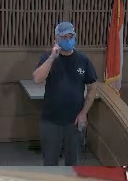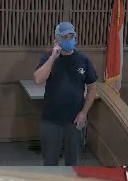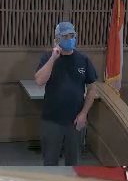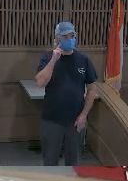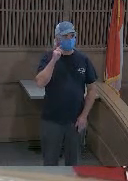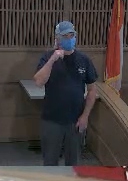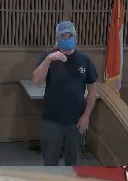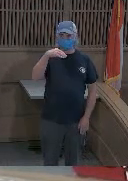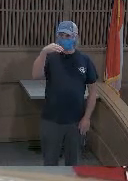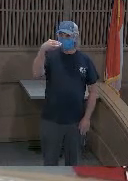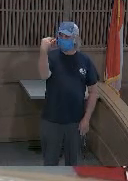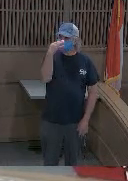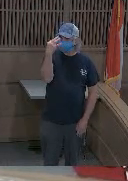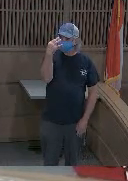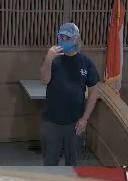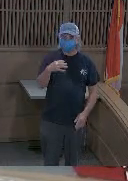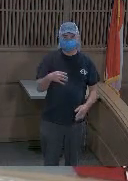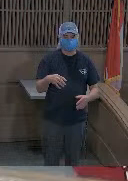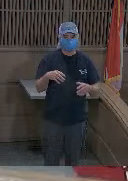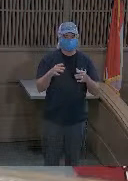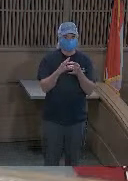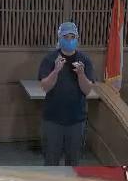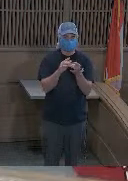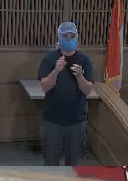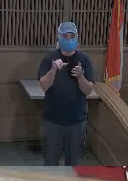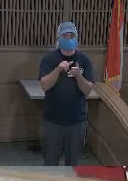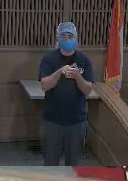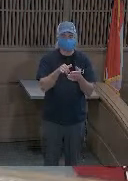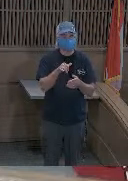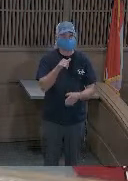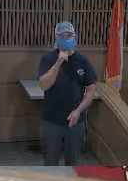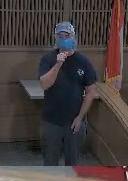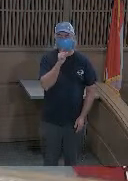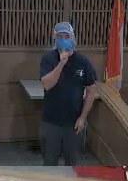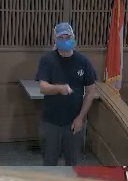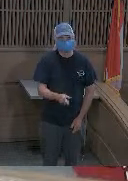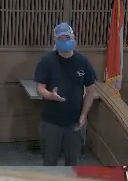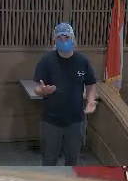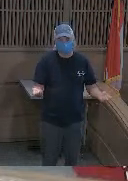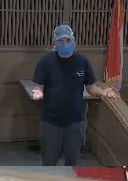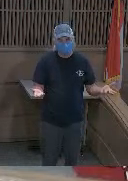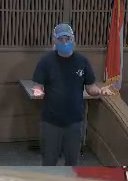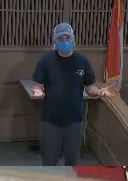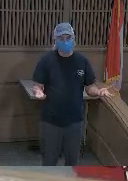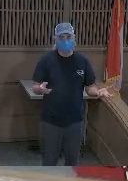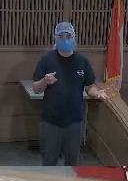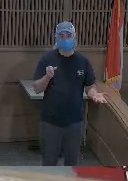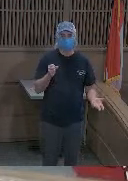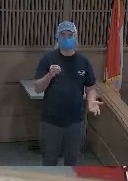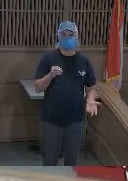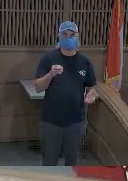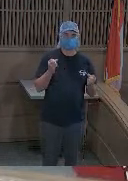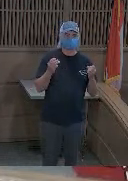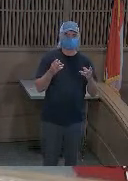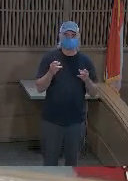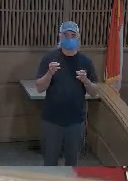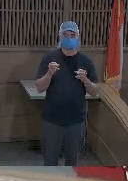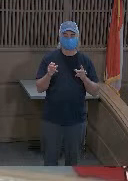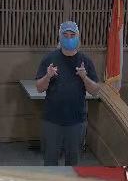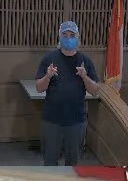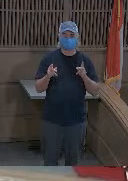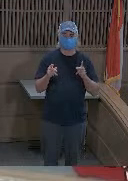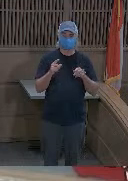things that are in this vaccine that are not true. In a lot of cases, we're hearing that people